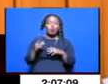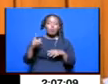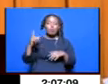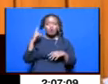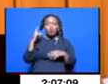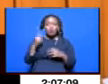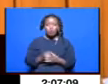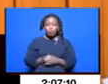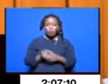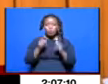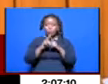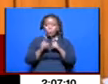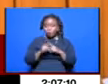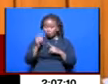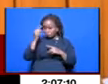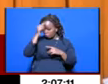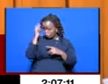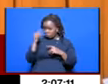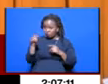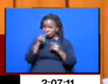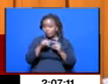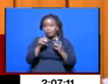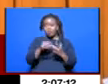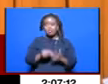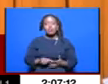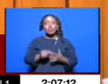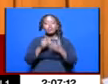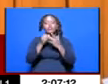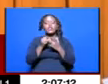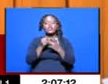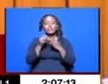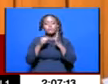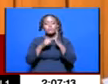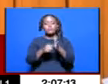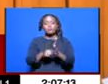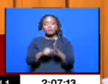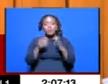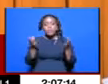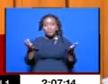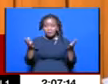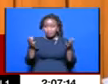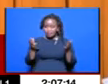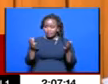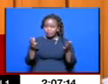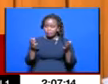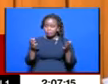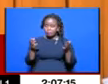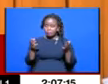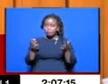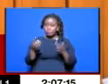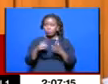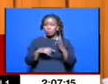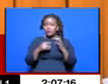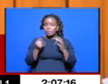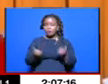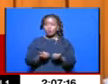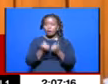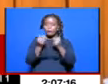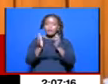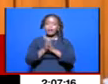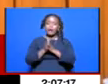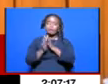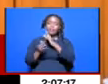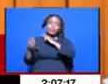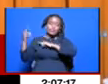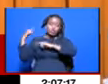of our unique peculiarities, such as states due to our historical,